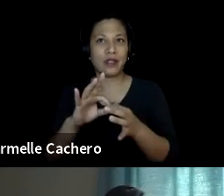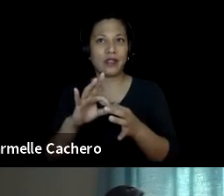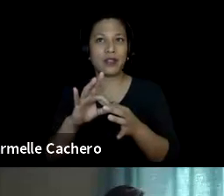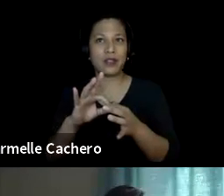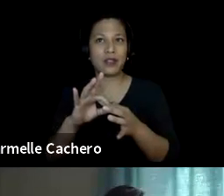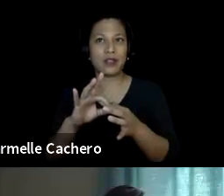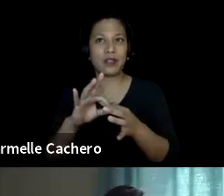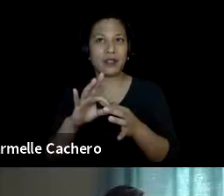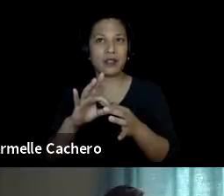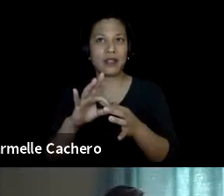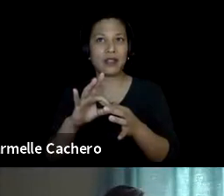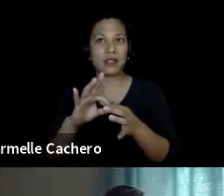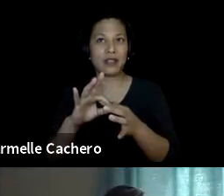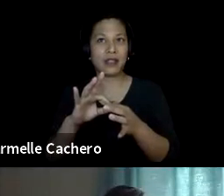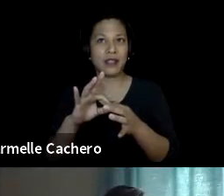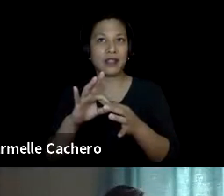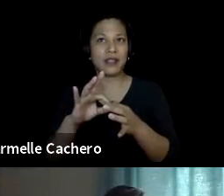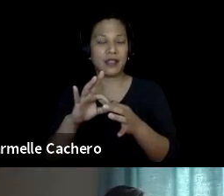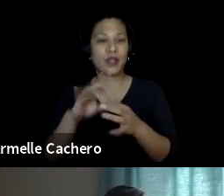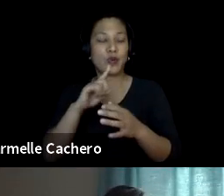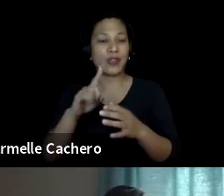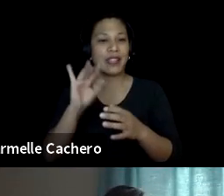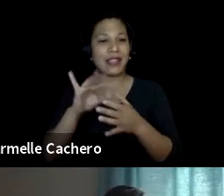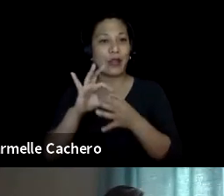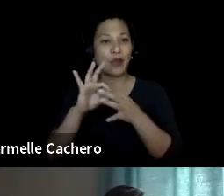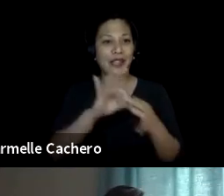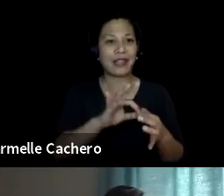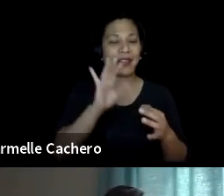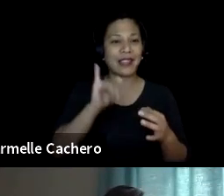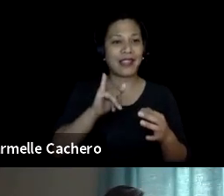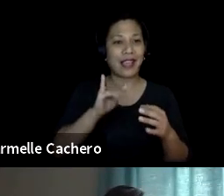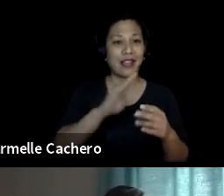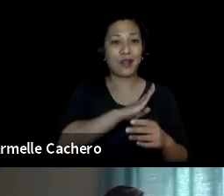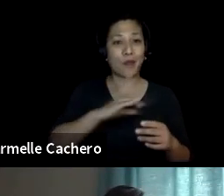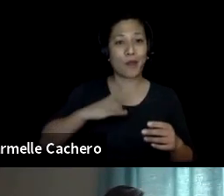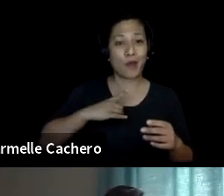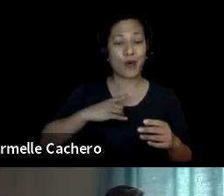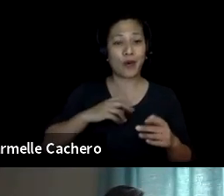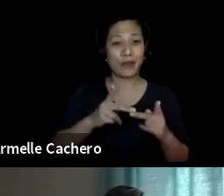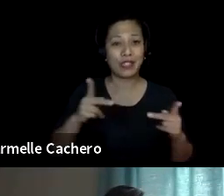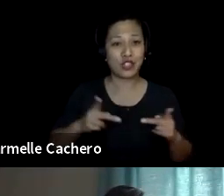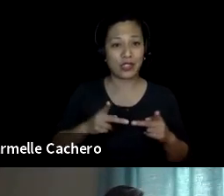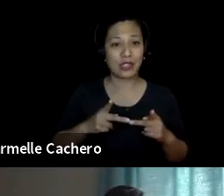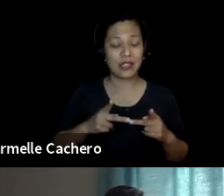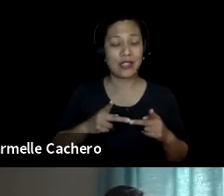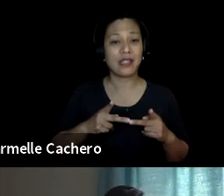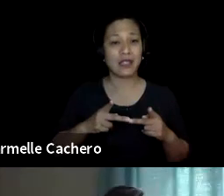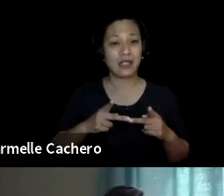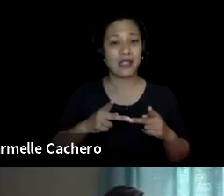you. And so connecting that to the board positions, I think that